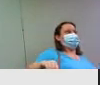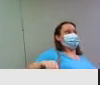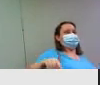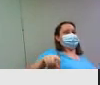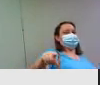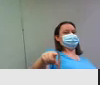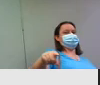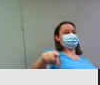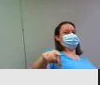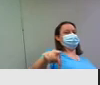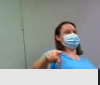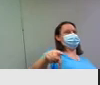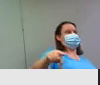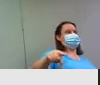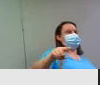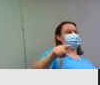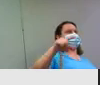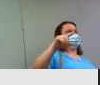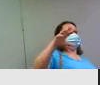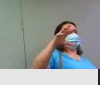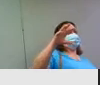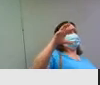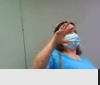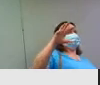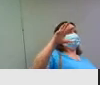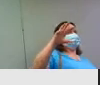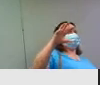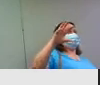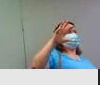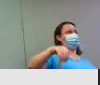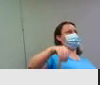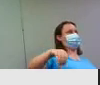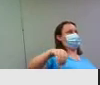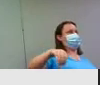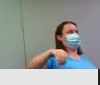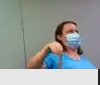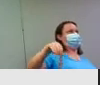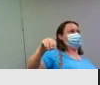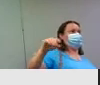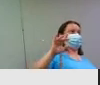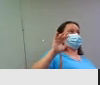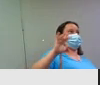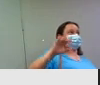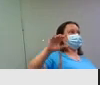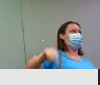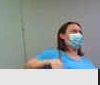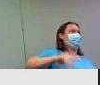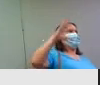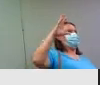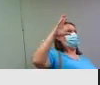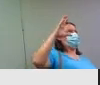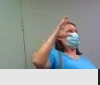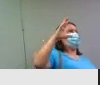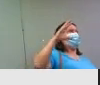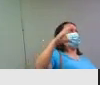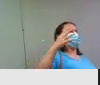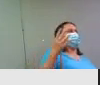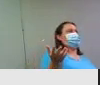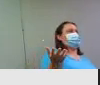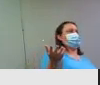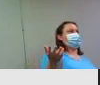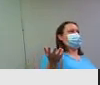have a question. There's a setting on here that says hide, can't hide view if people do have their camera off, and then when they have a question, they automatically pop